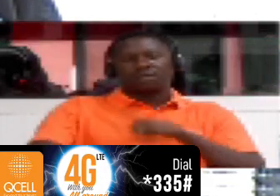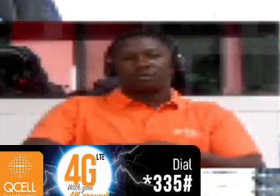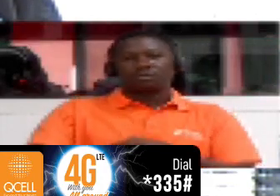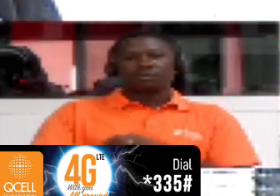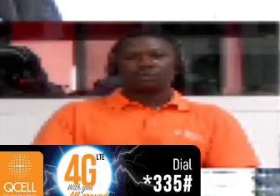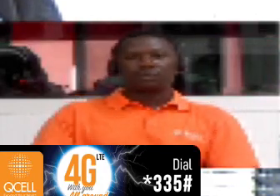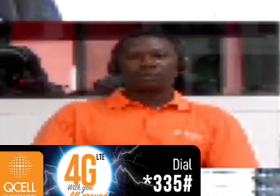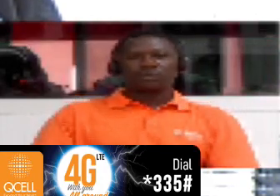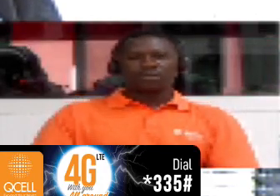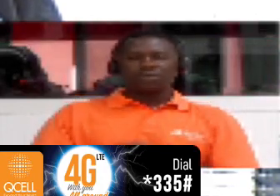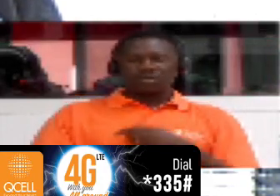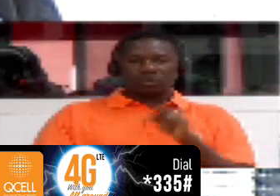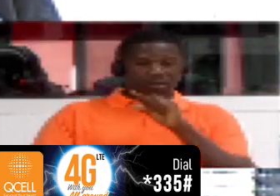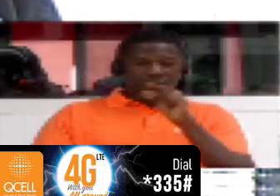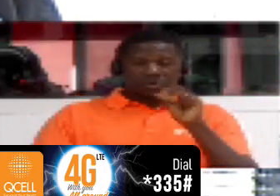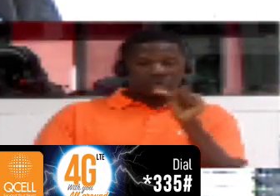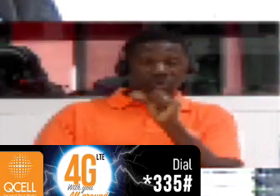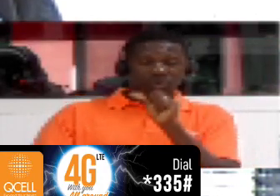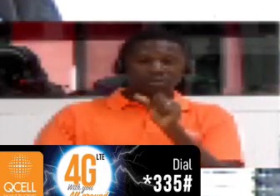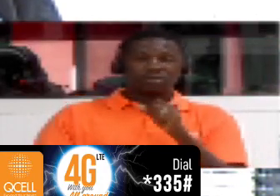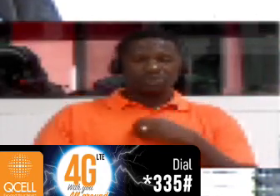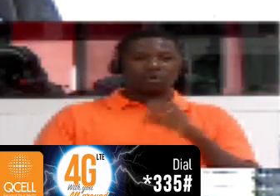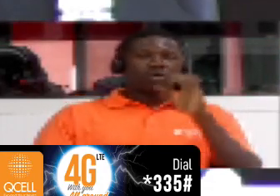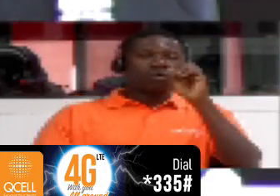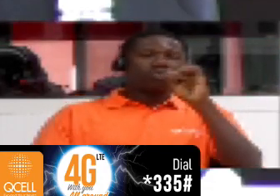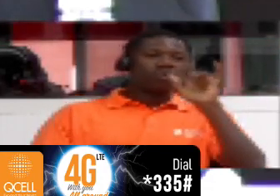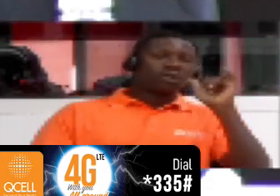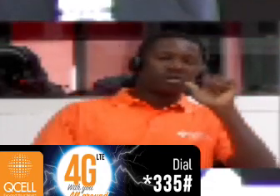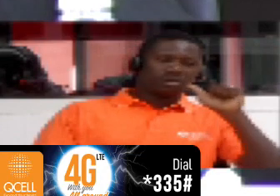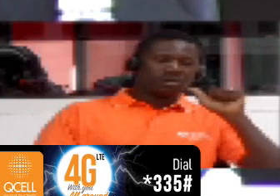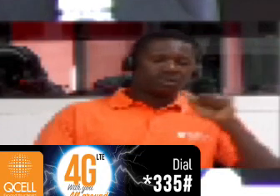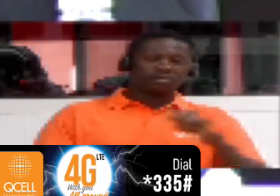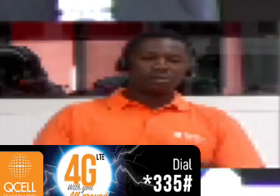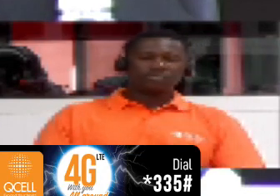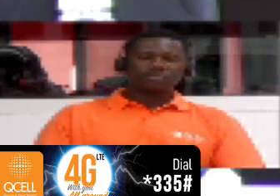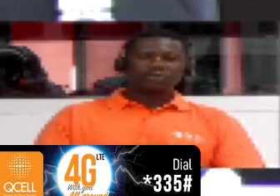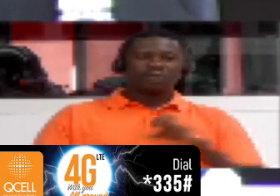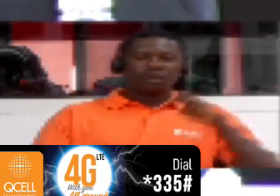by any other name? Oh yeah. And Michael Correa.